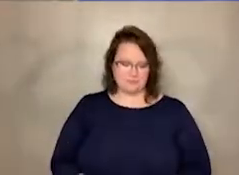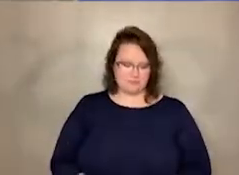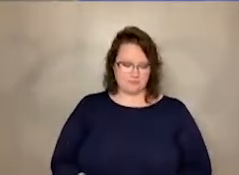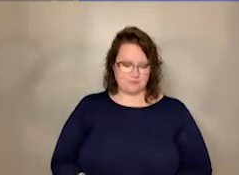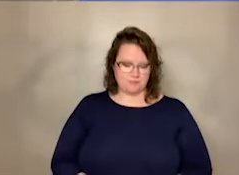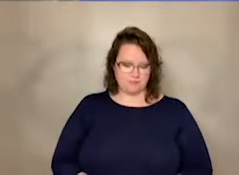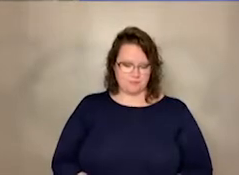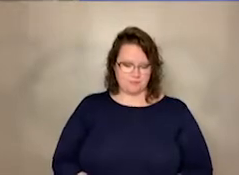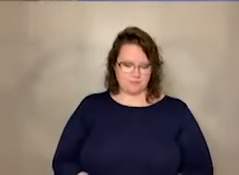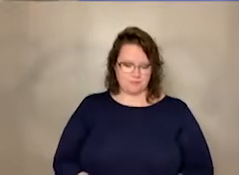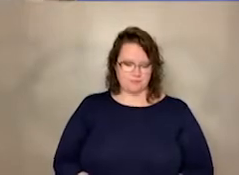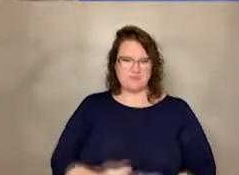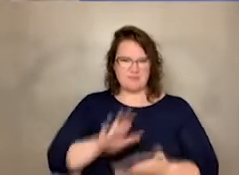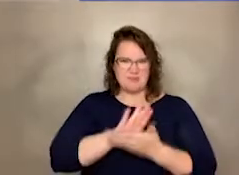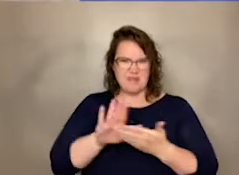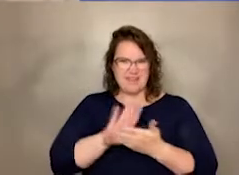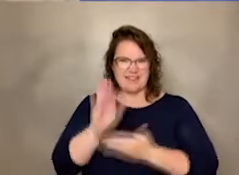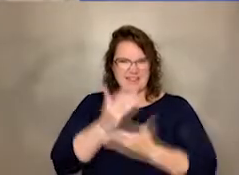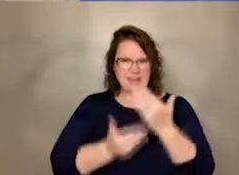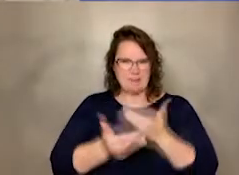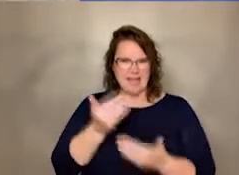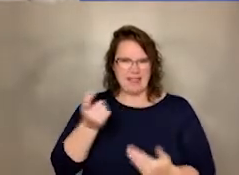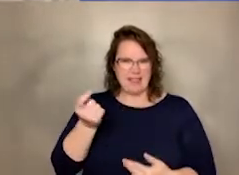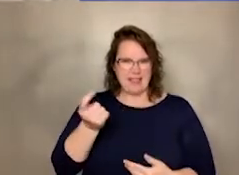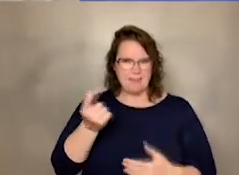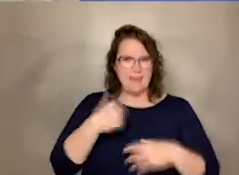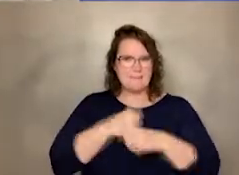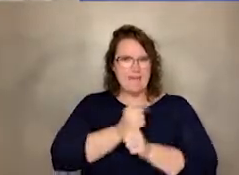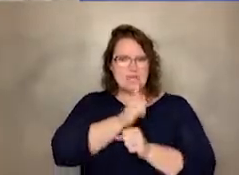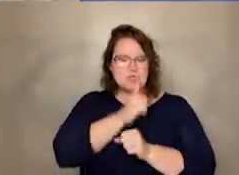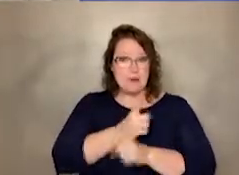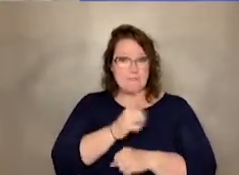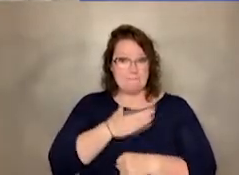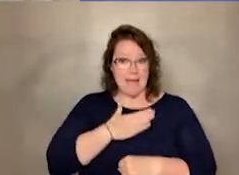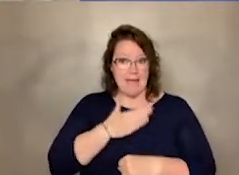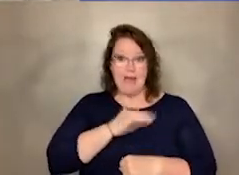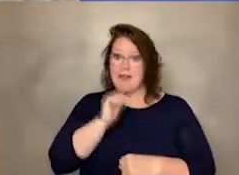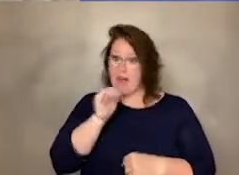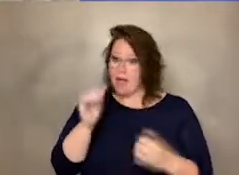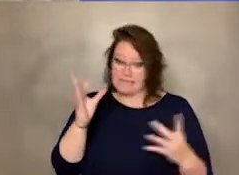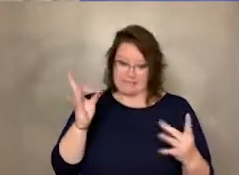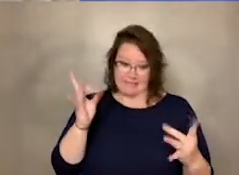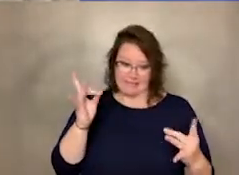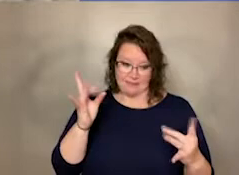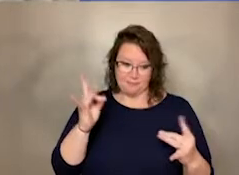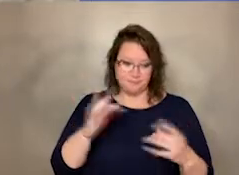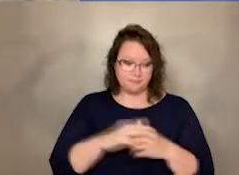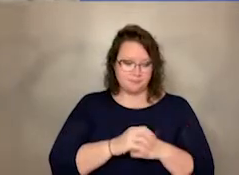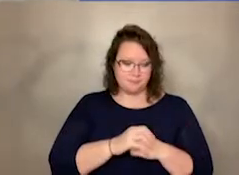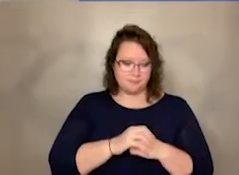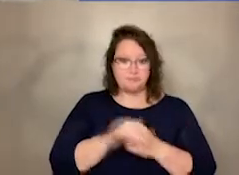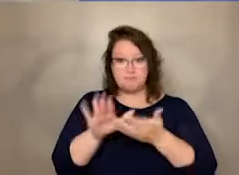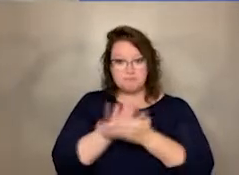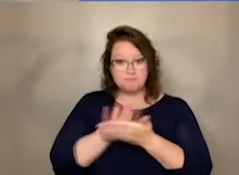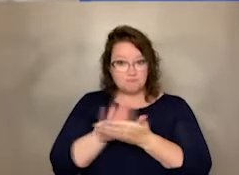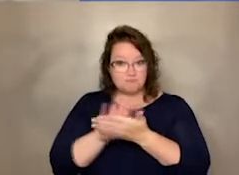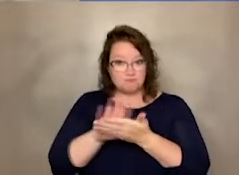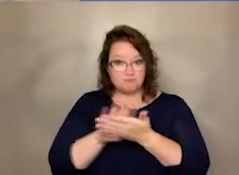I'm going to clean my hands just a little bit so I can make sure that mine is not sticky anymore. You can clean your hands with